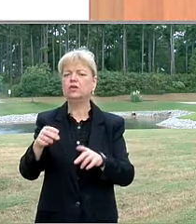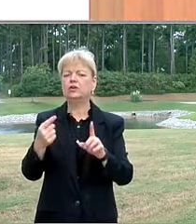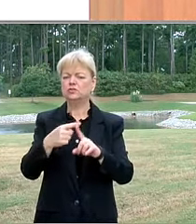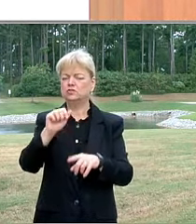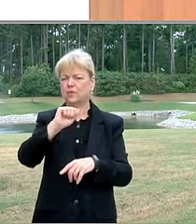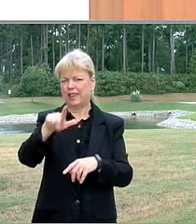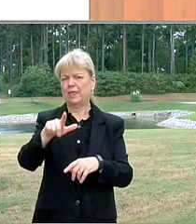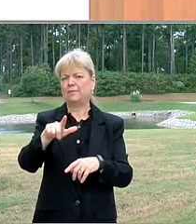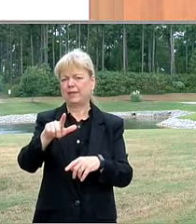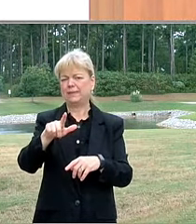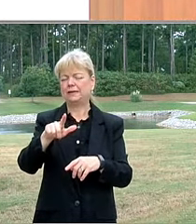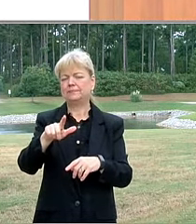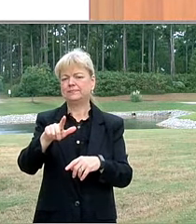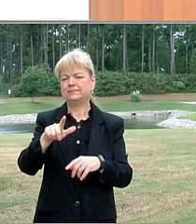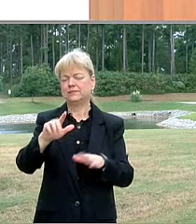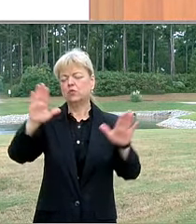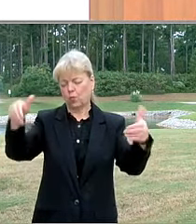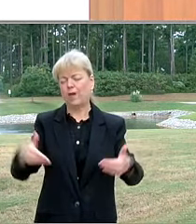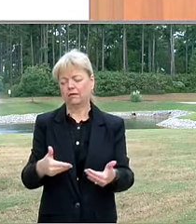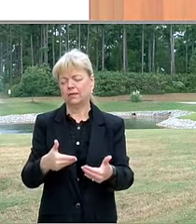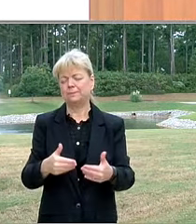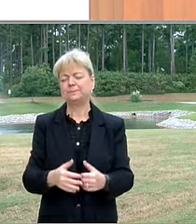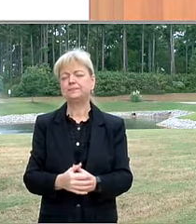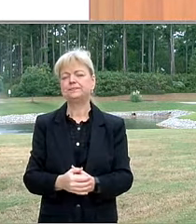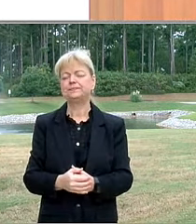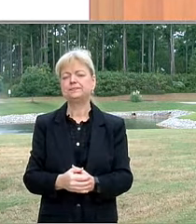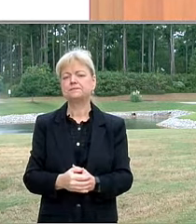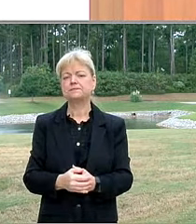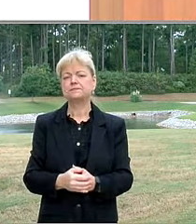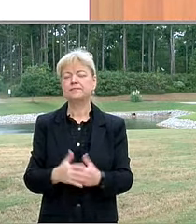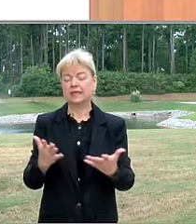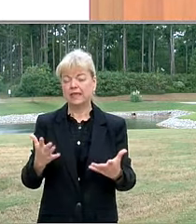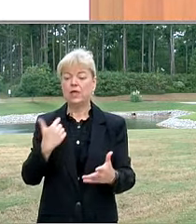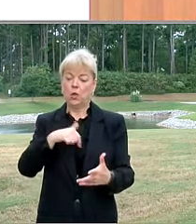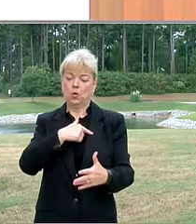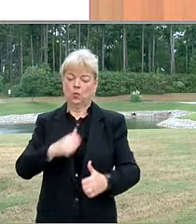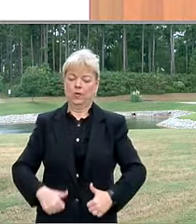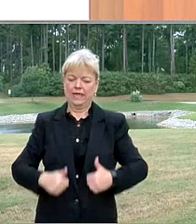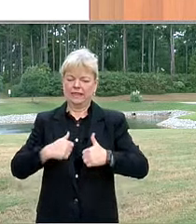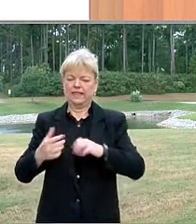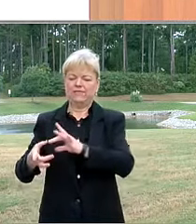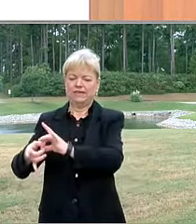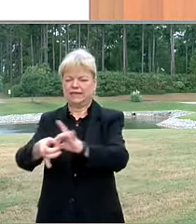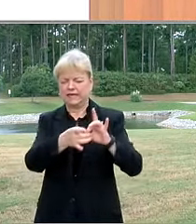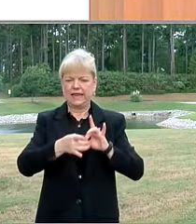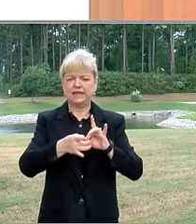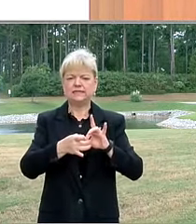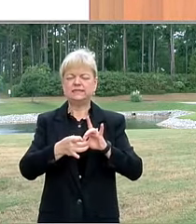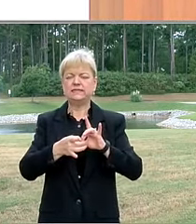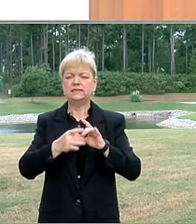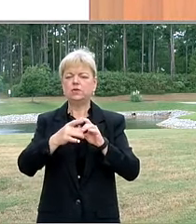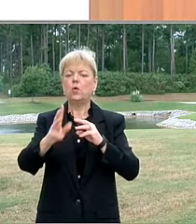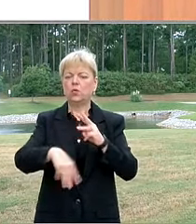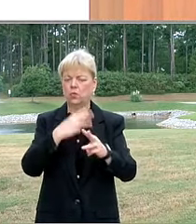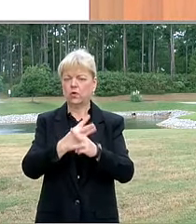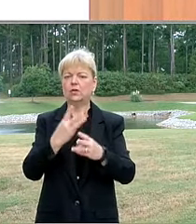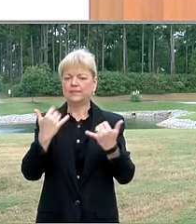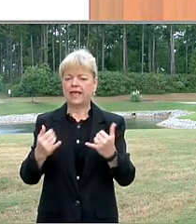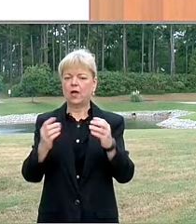of Alabama. And so, so welcome. Look, we live in an interconnected world now more than